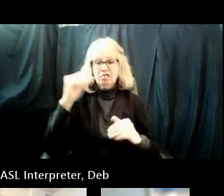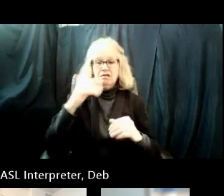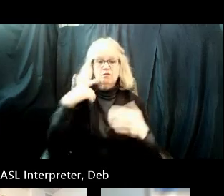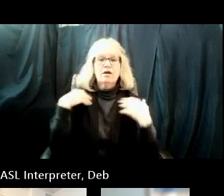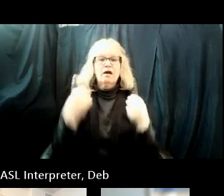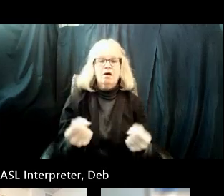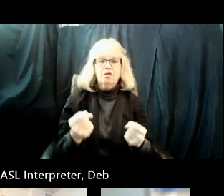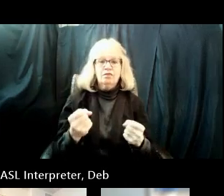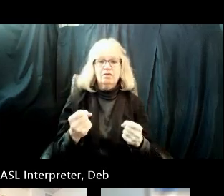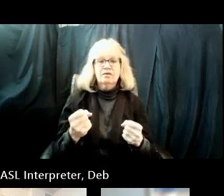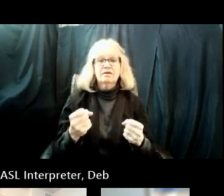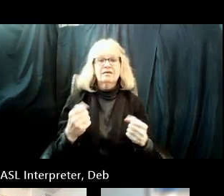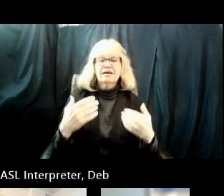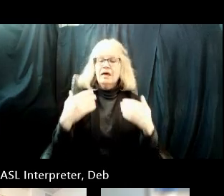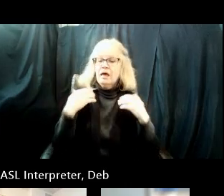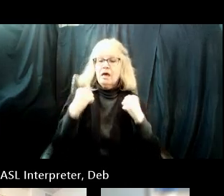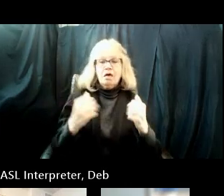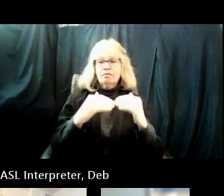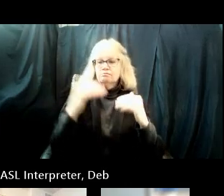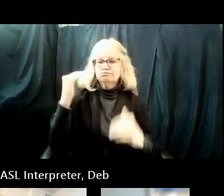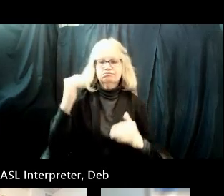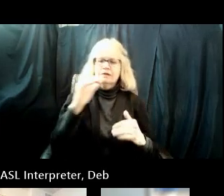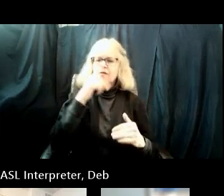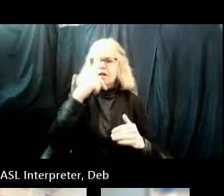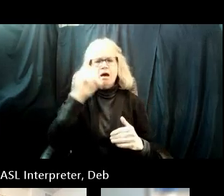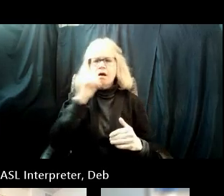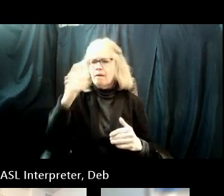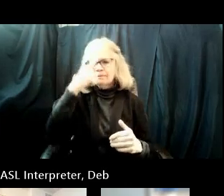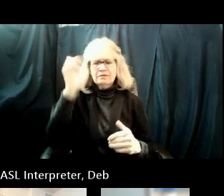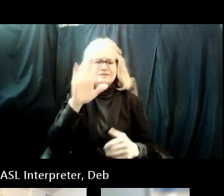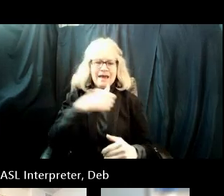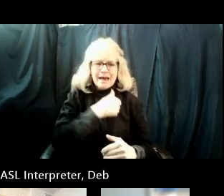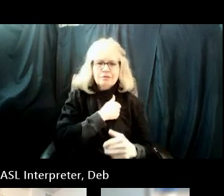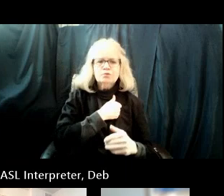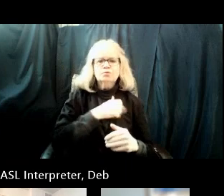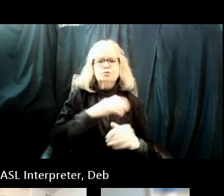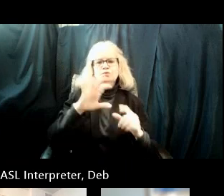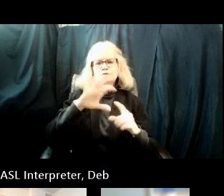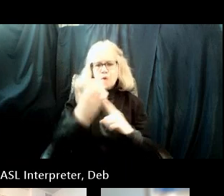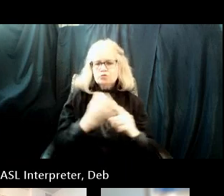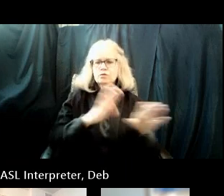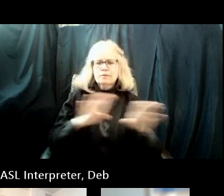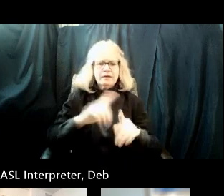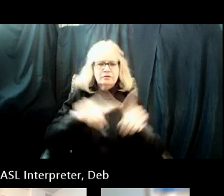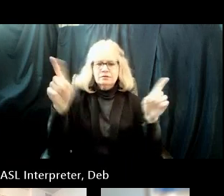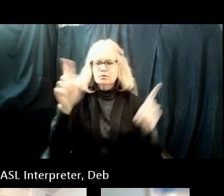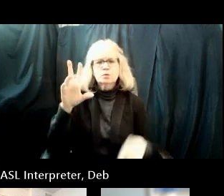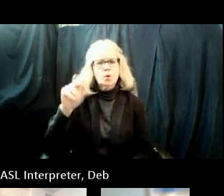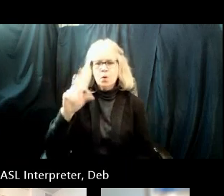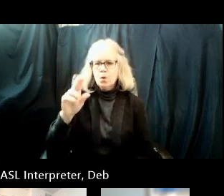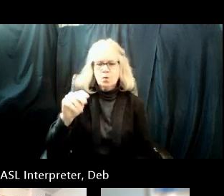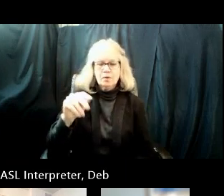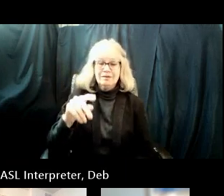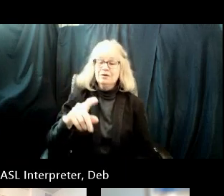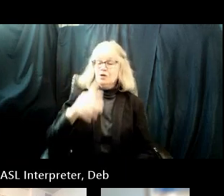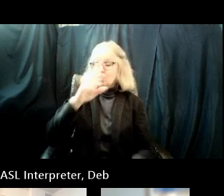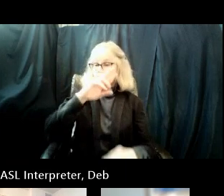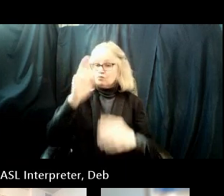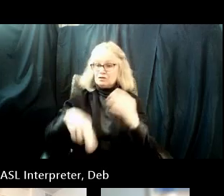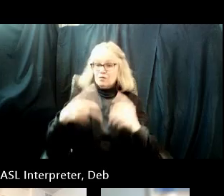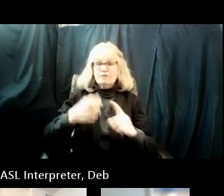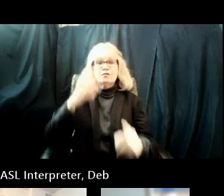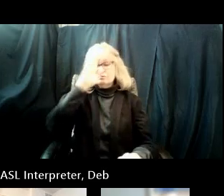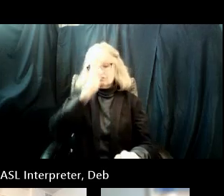era was not a product of attitudes or cultural or behavioral differences. It was the direct result of